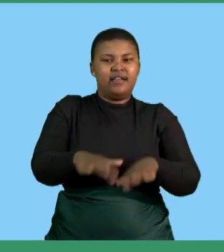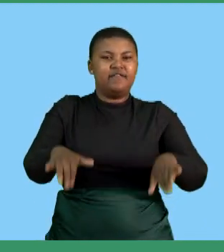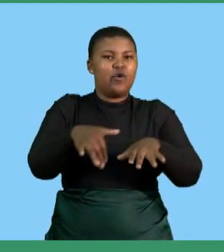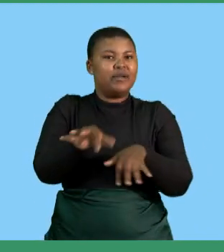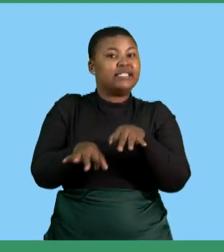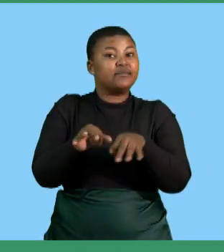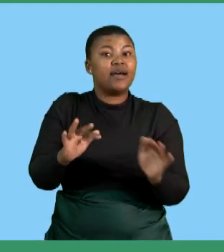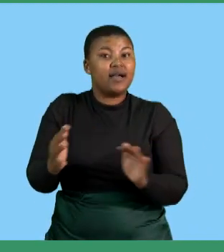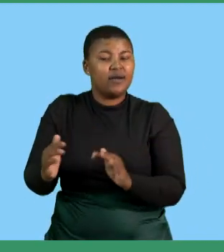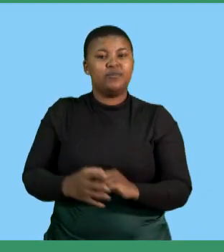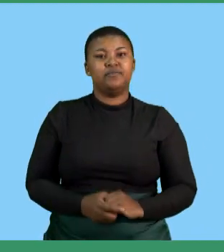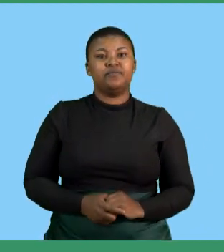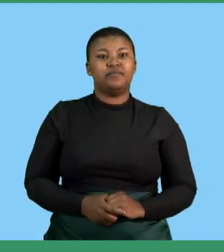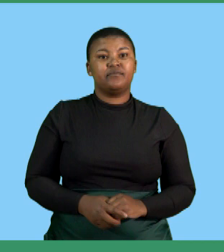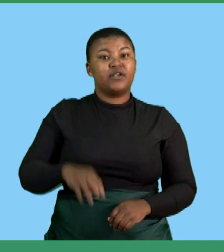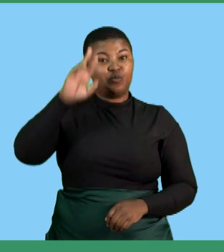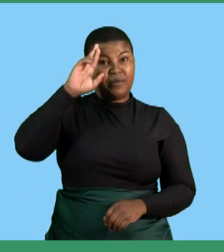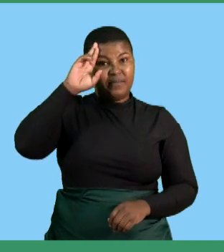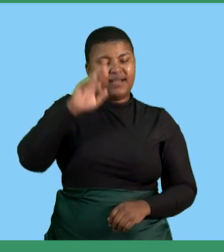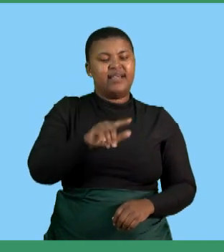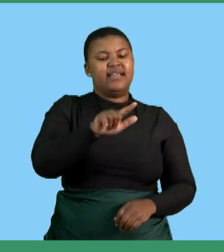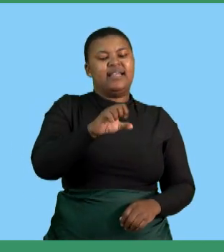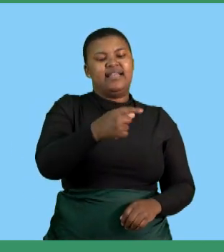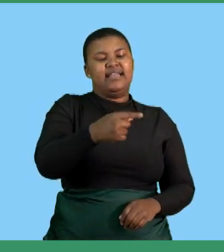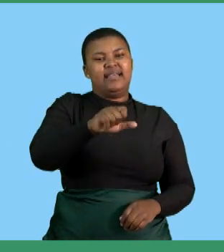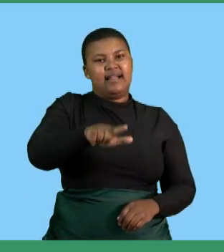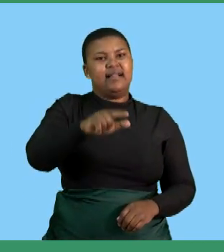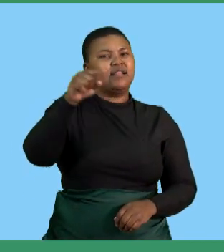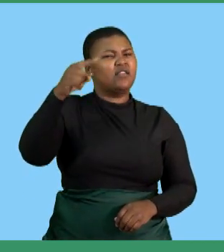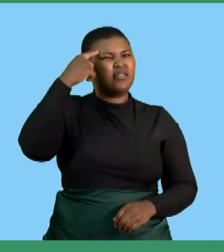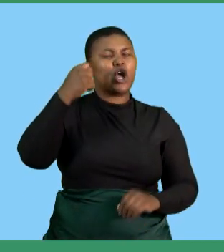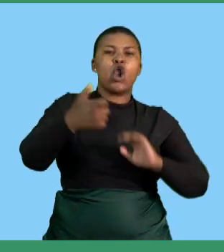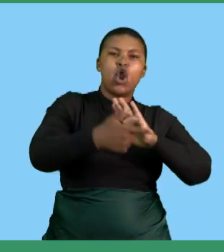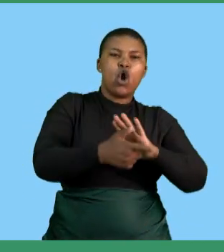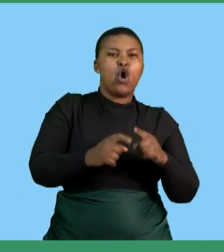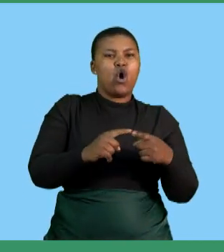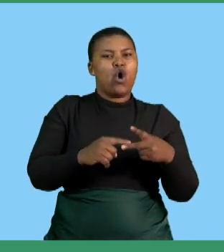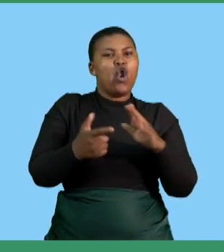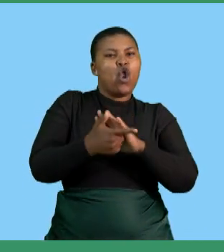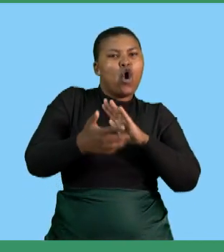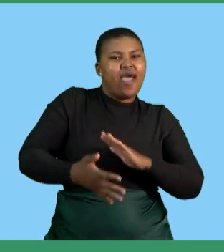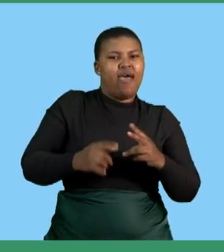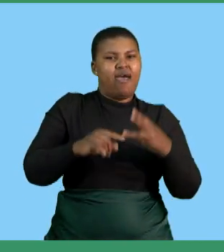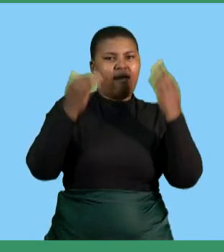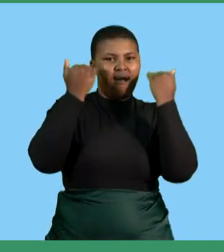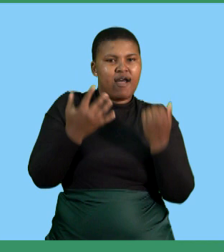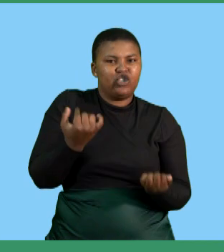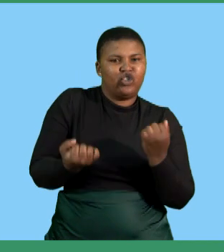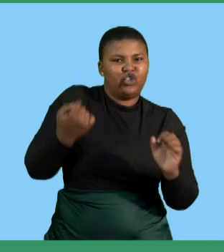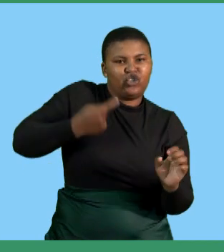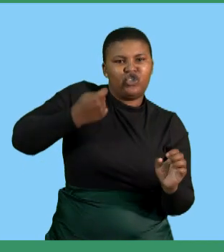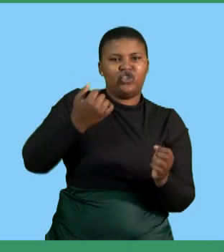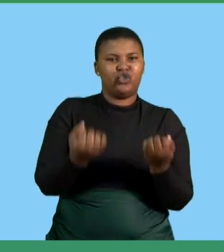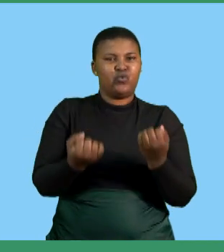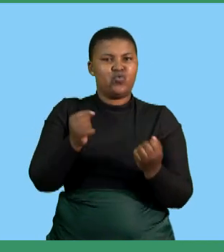legal environment description. Now remember, legal, think about law and lawyers and attorneys. So